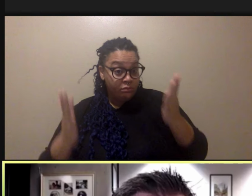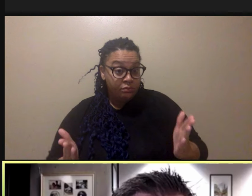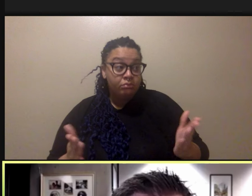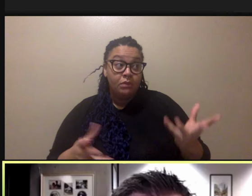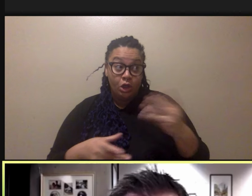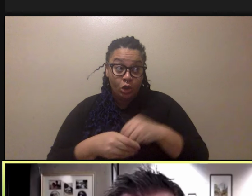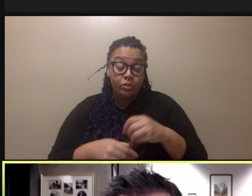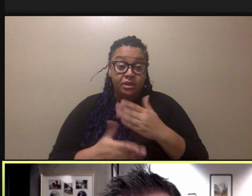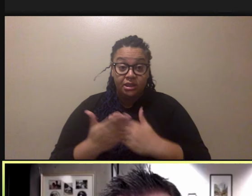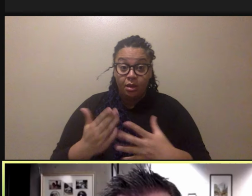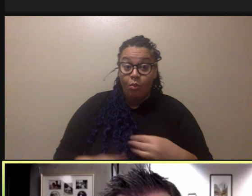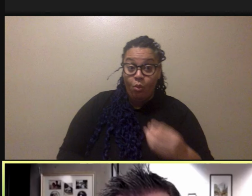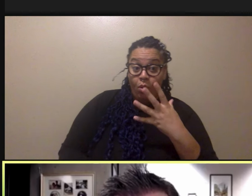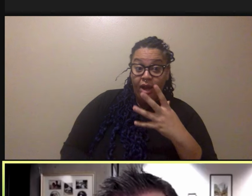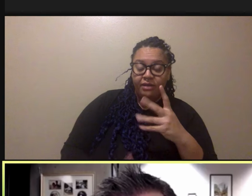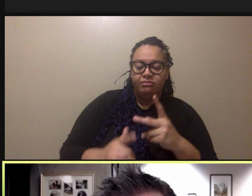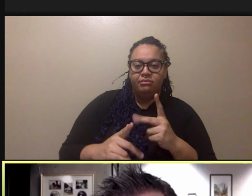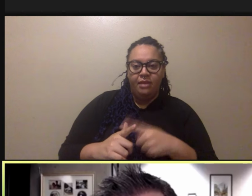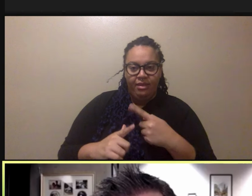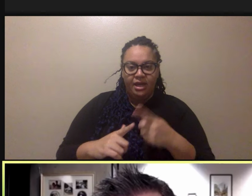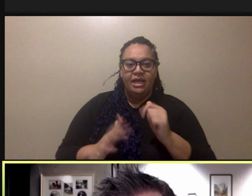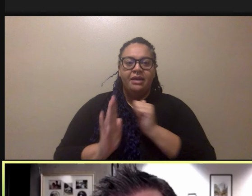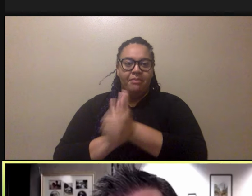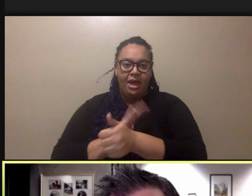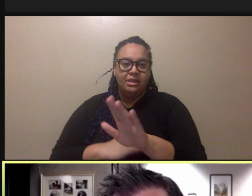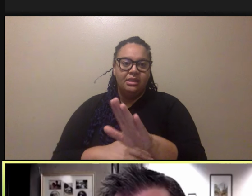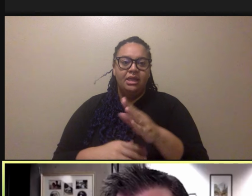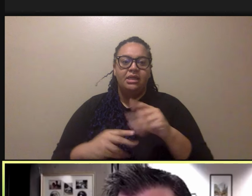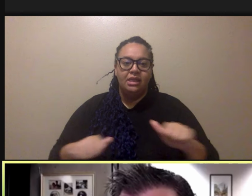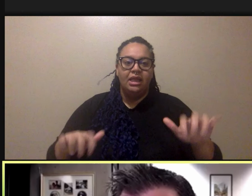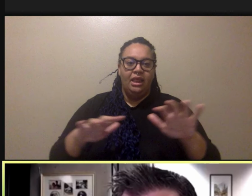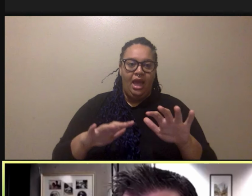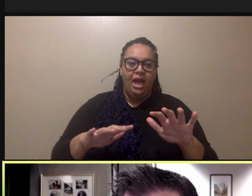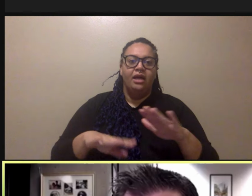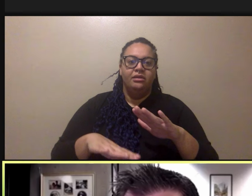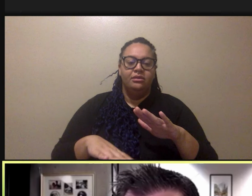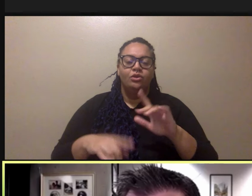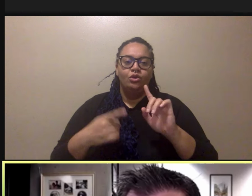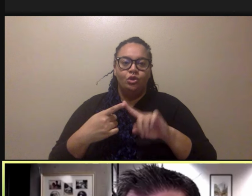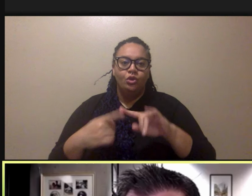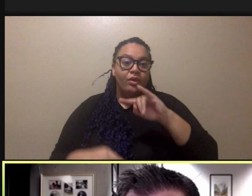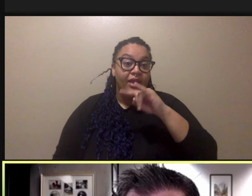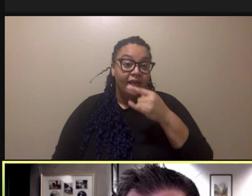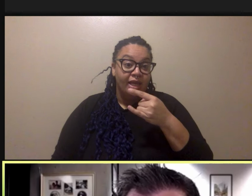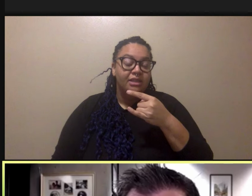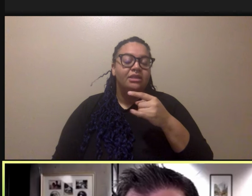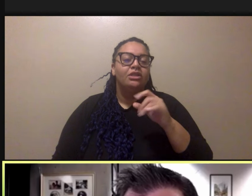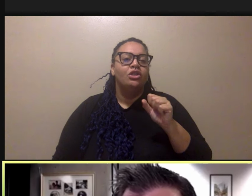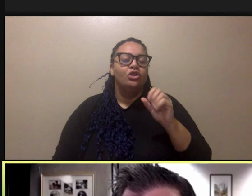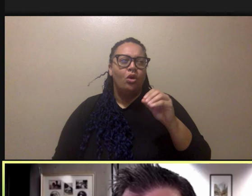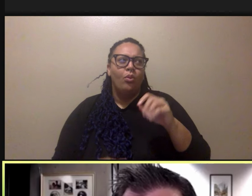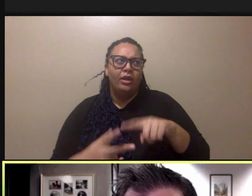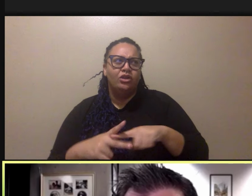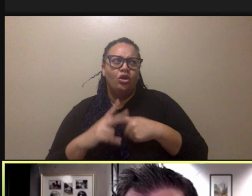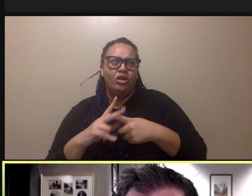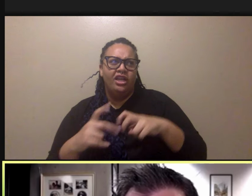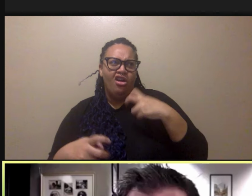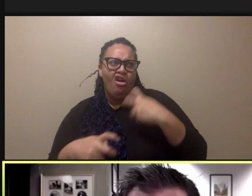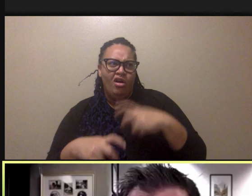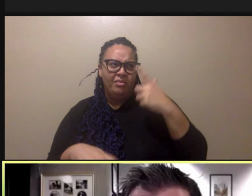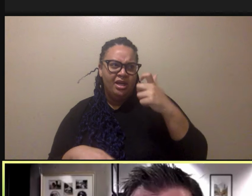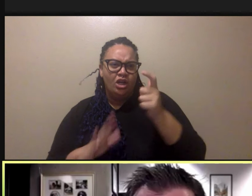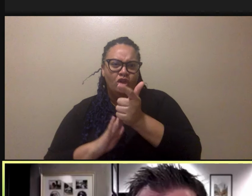servants. So, and then he passed on his property to his children. That's when things started to get problematic, because the laws began to change in the 1640s